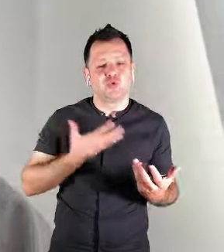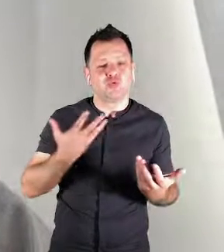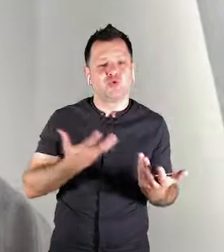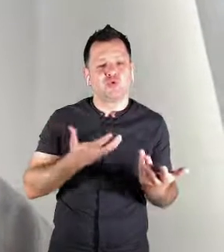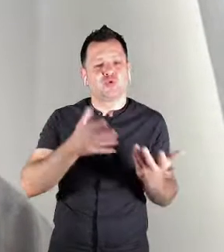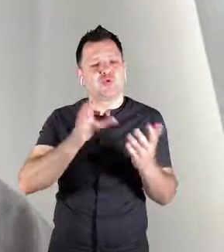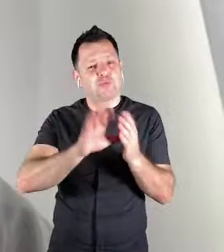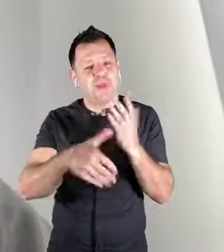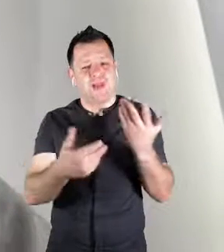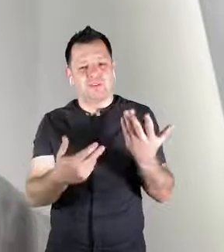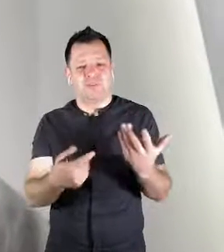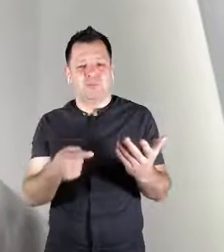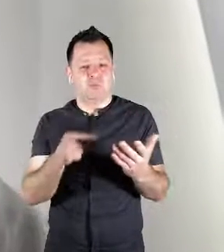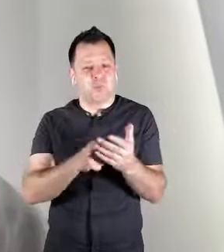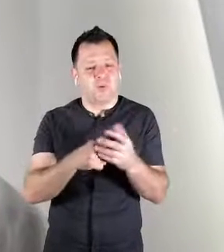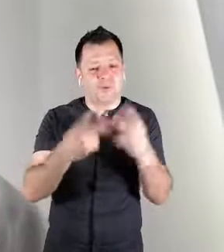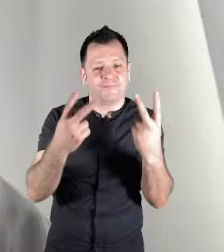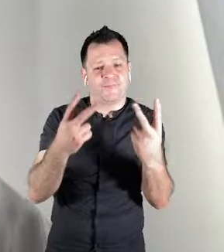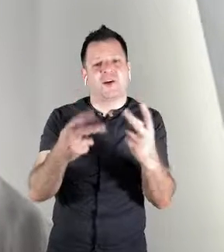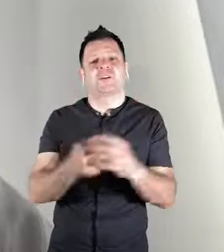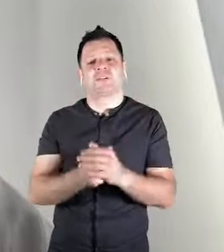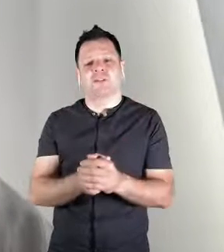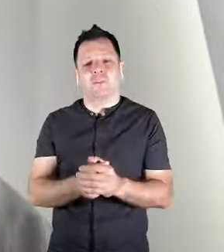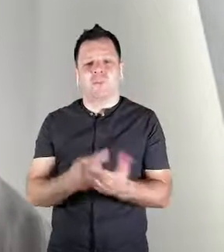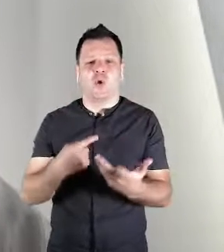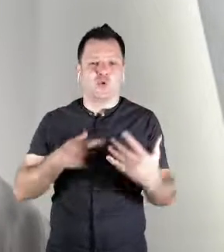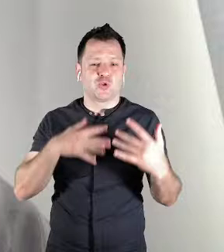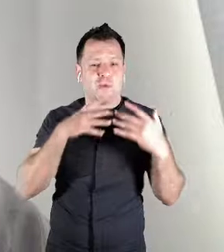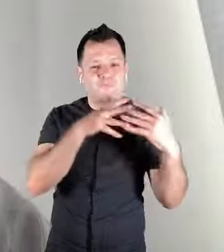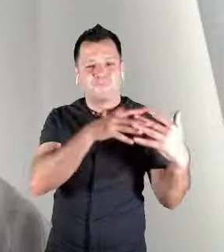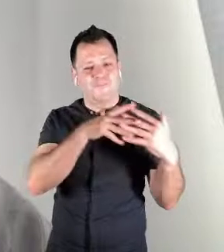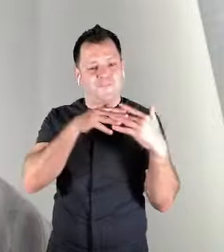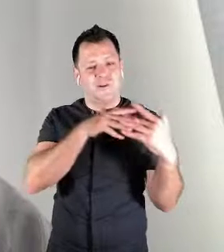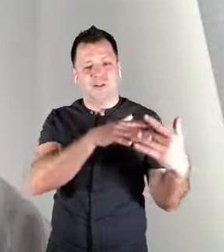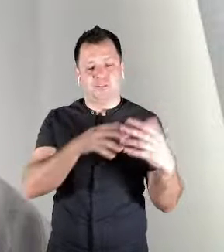at stake. That's also